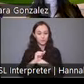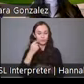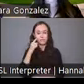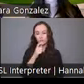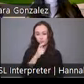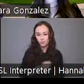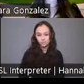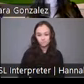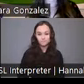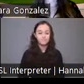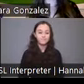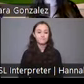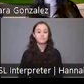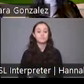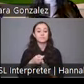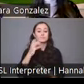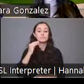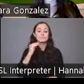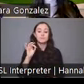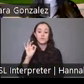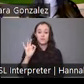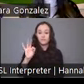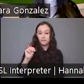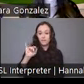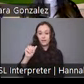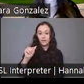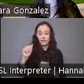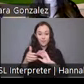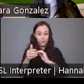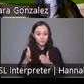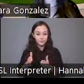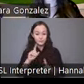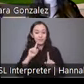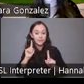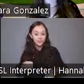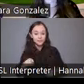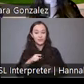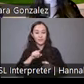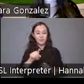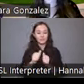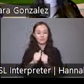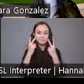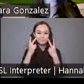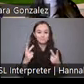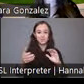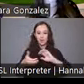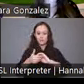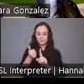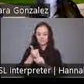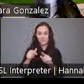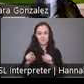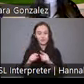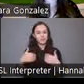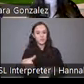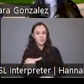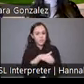From the experience of FMIA's partners, the answers align with seeing collaboration itself as a powerful tool, one that has